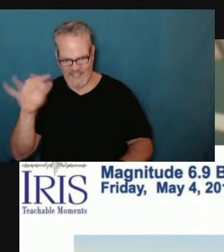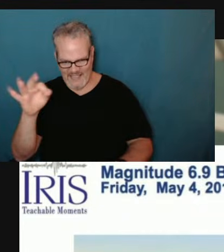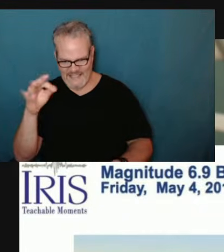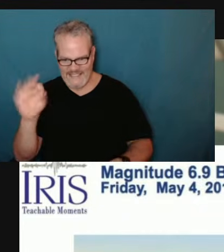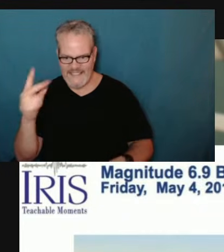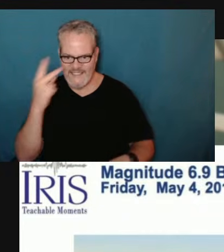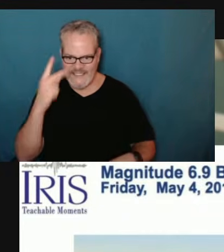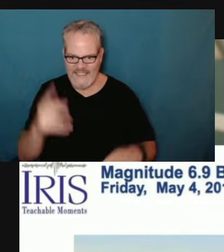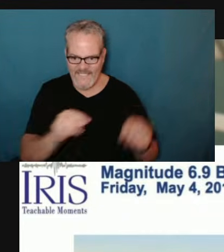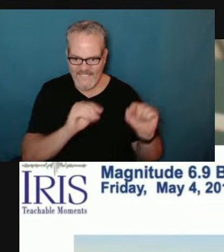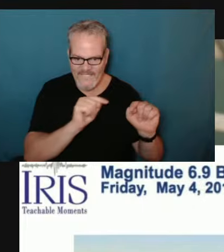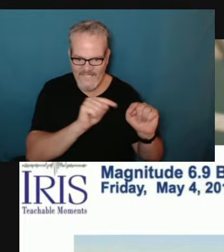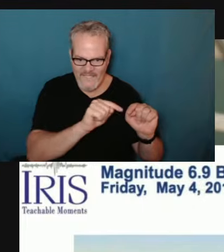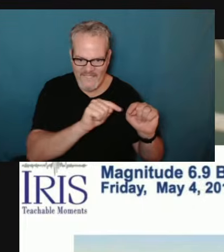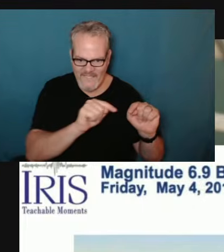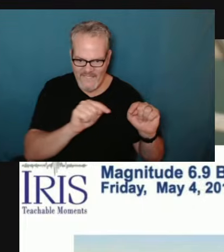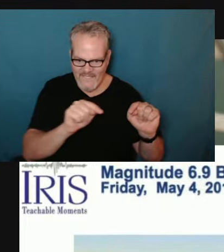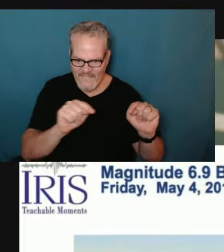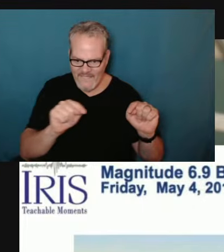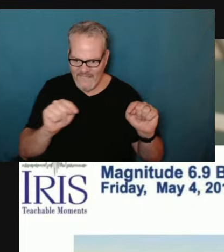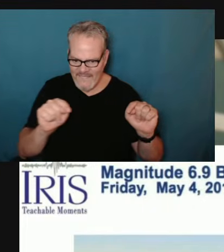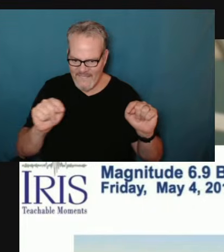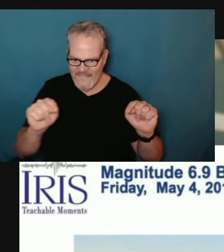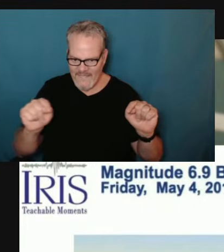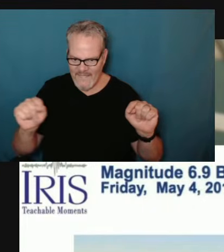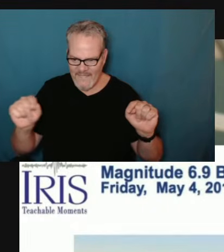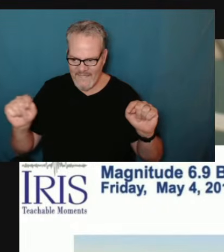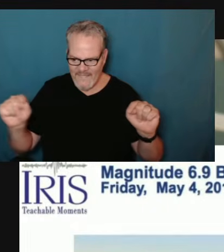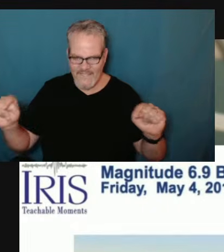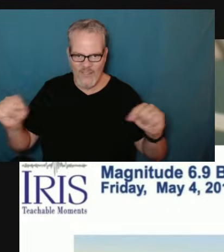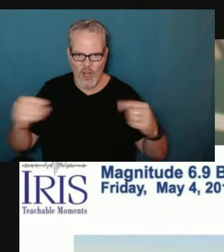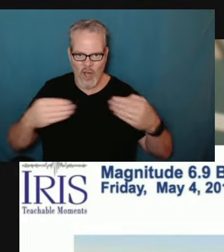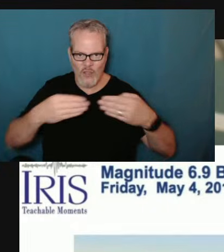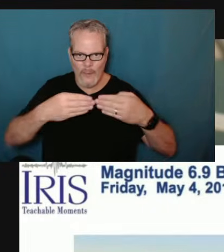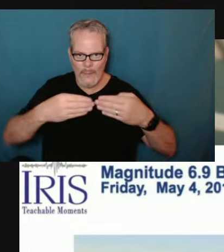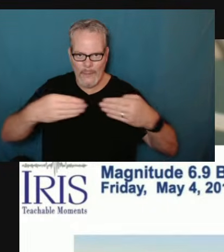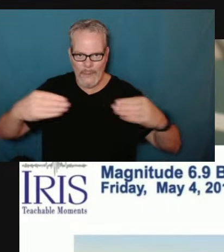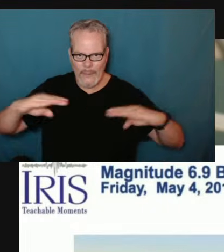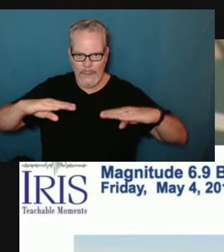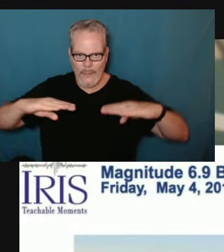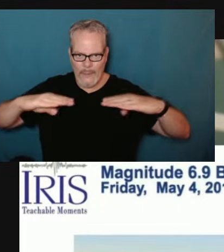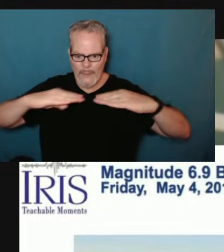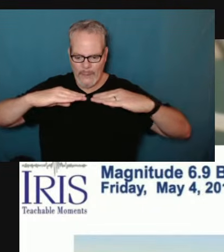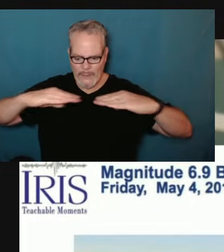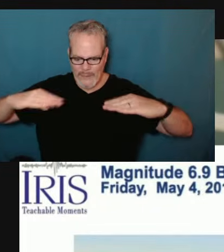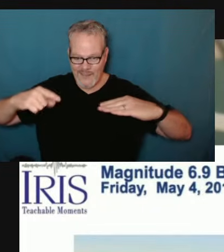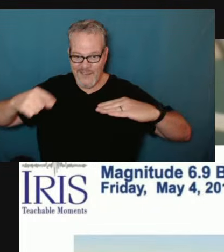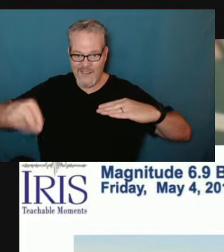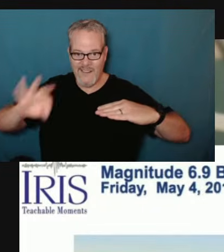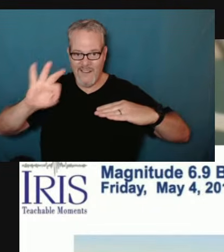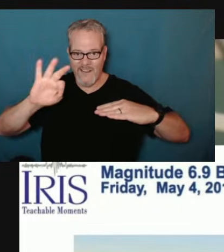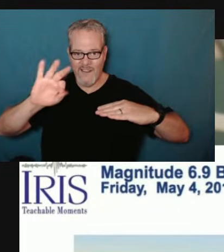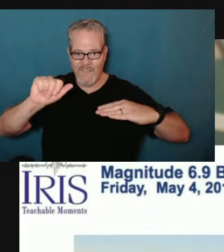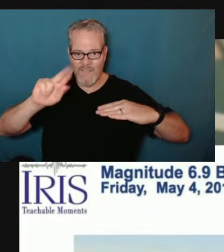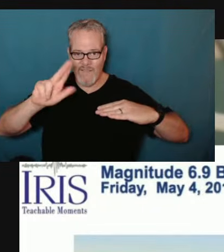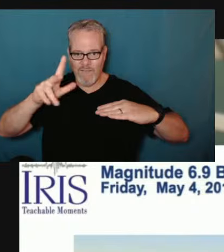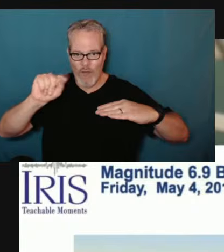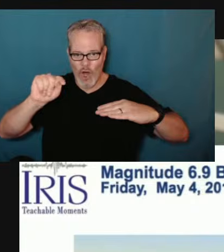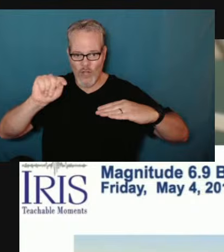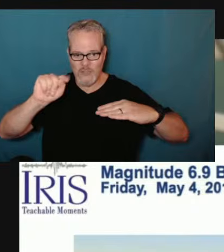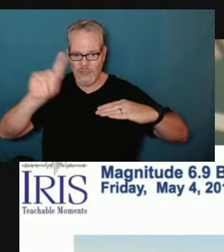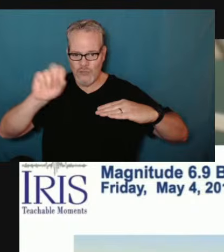zone between the volcanic edifice and the crustal oceanic crust. Everybody remember the name?